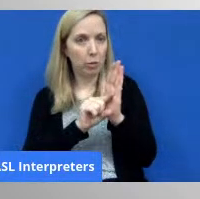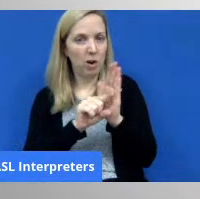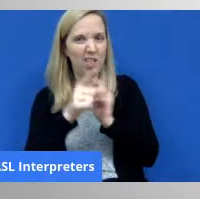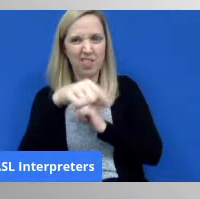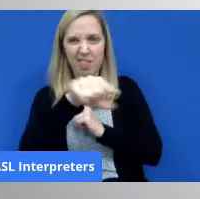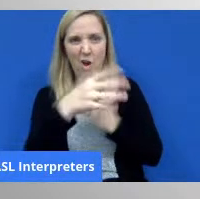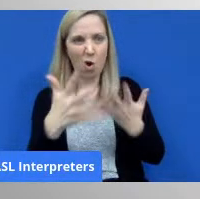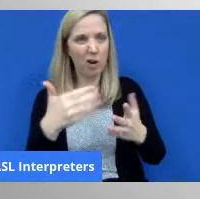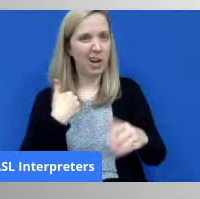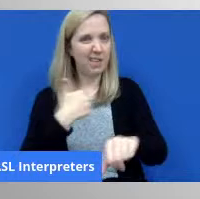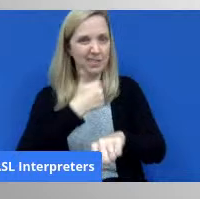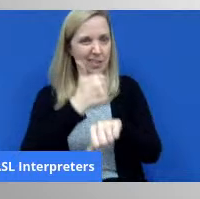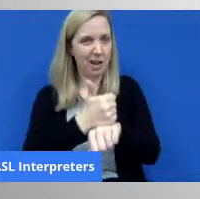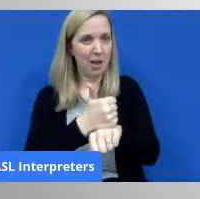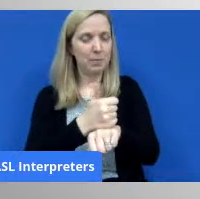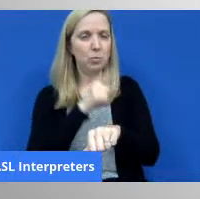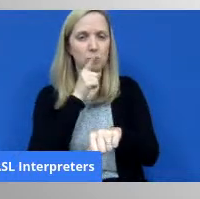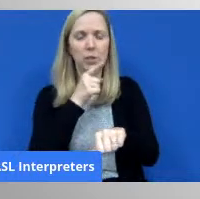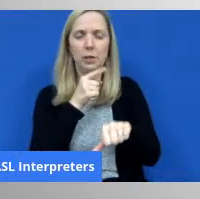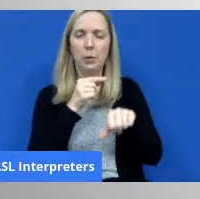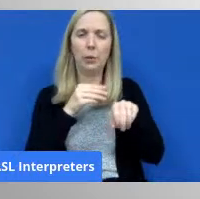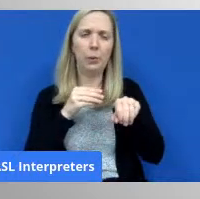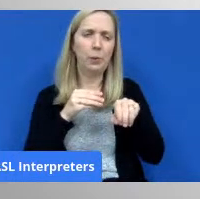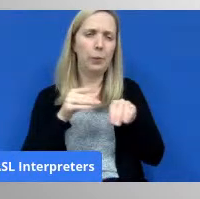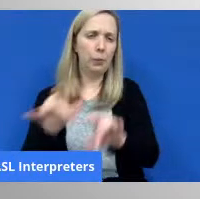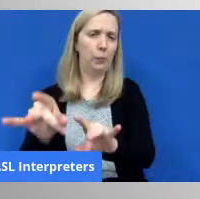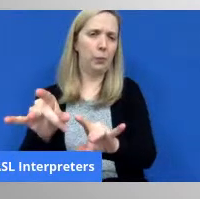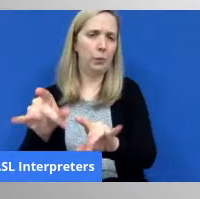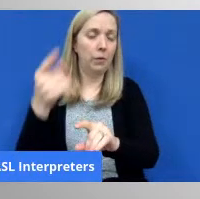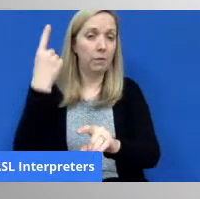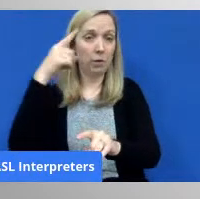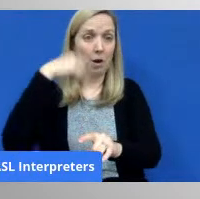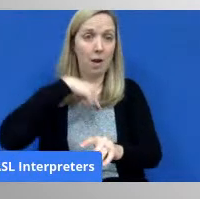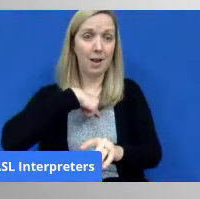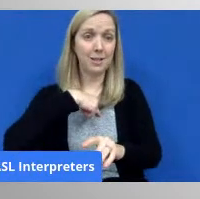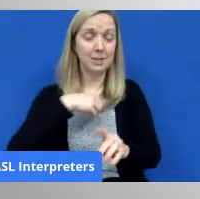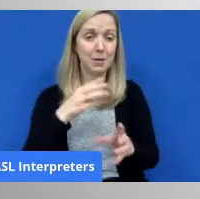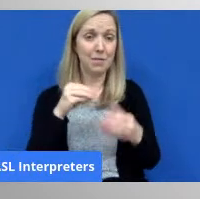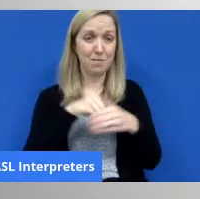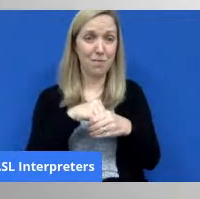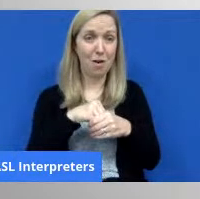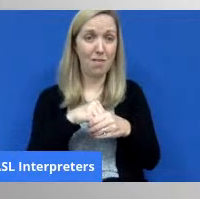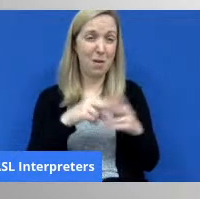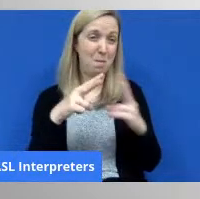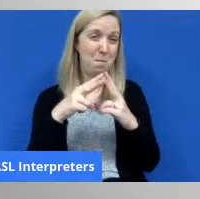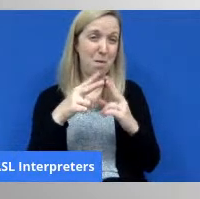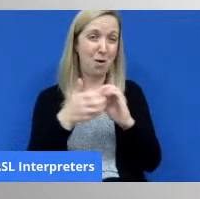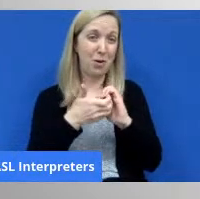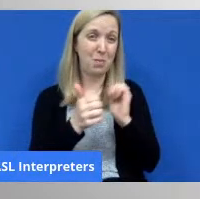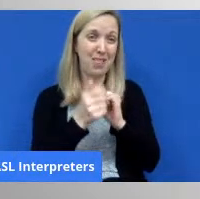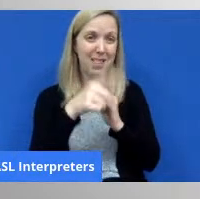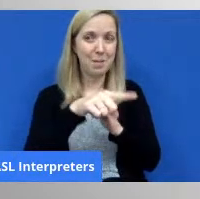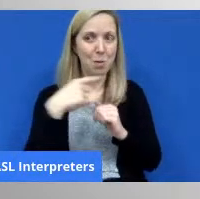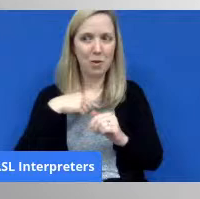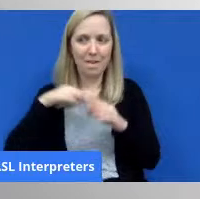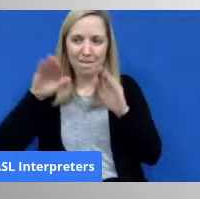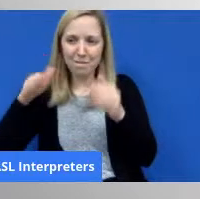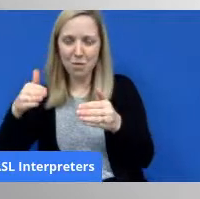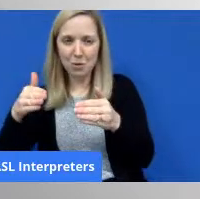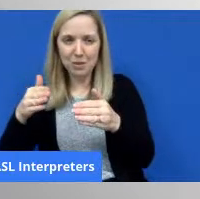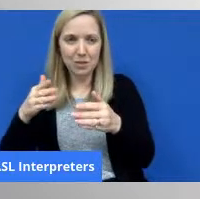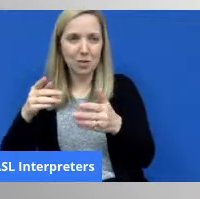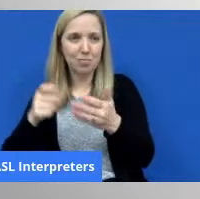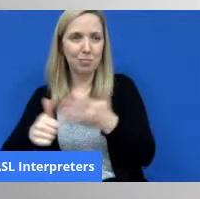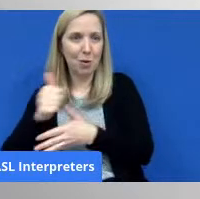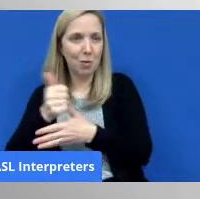in place. And it's just very seamless for us, and allows us to focus on the programming, which is what we really want to